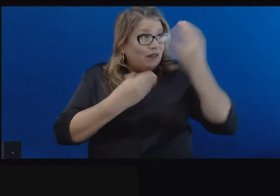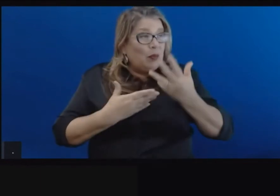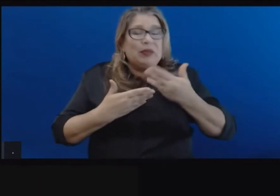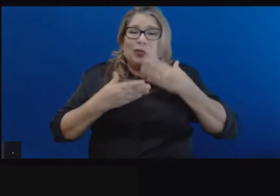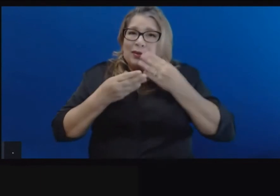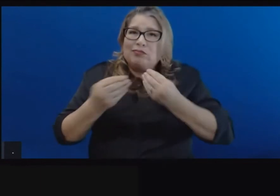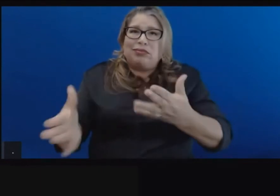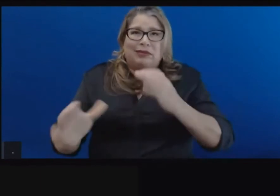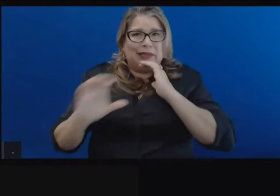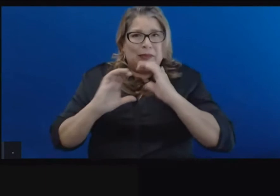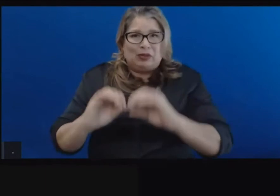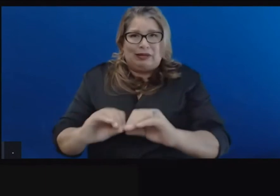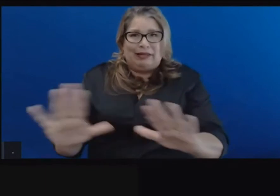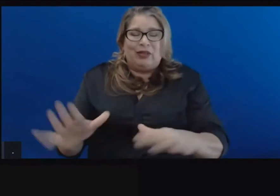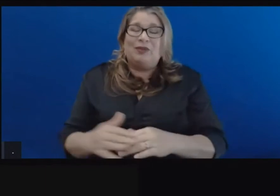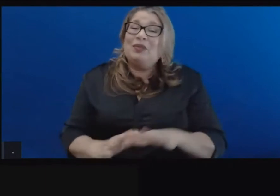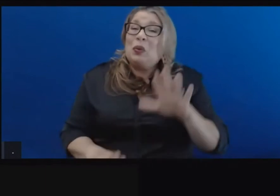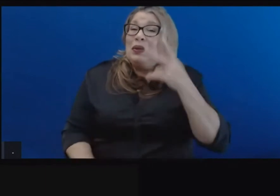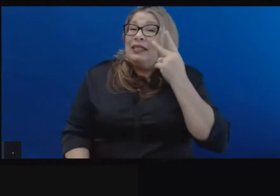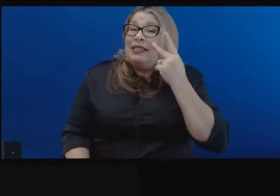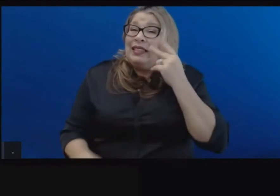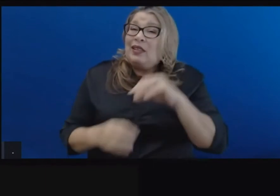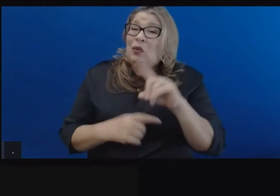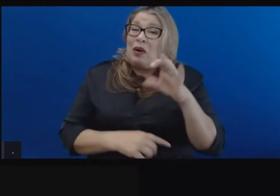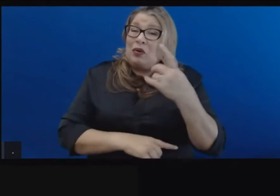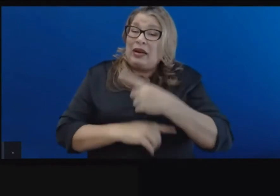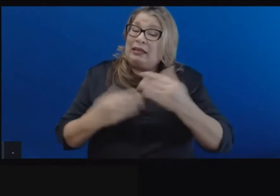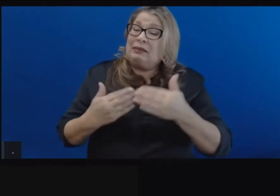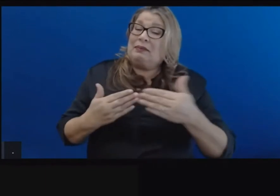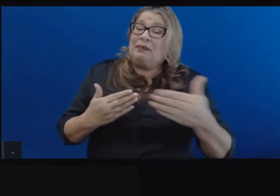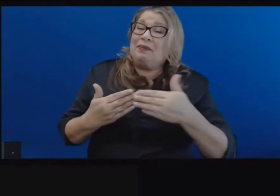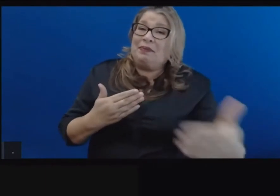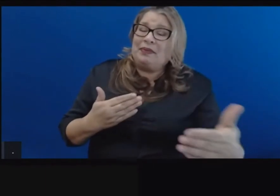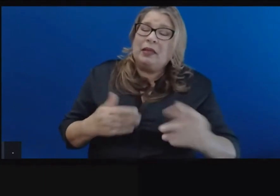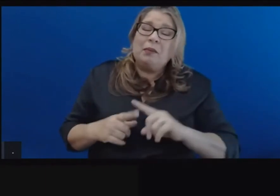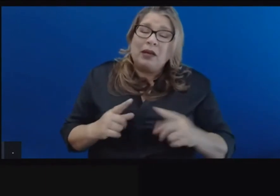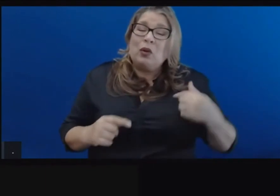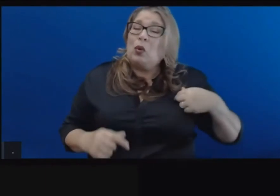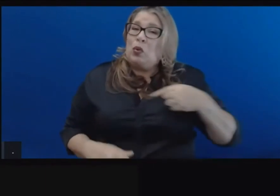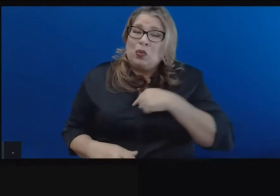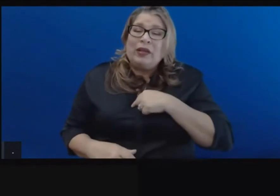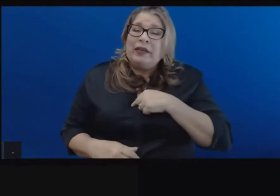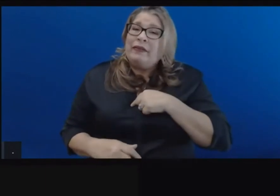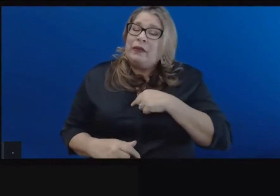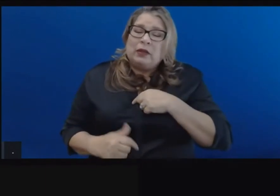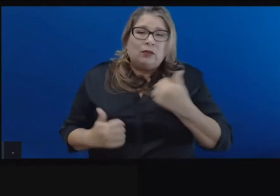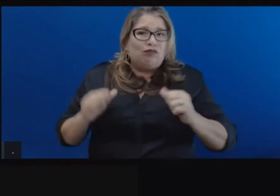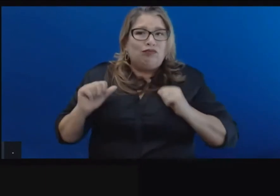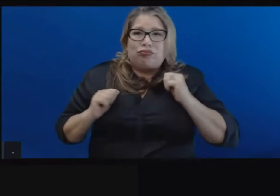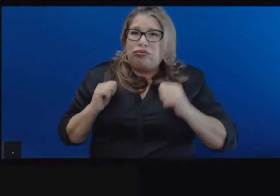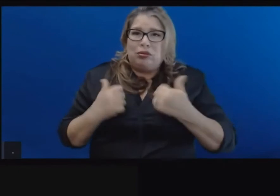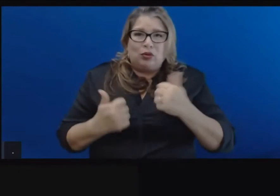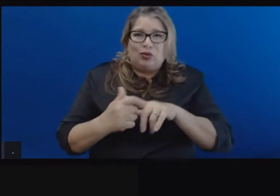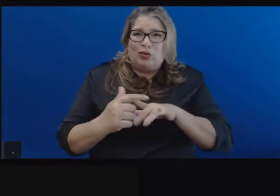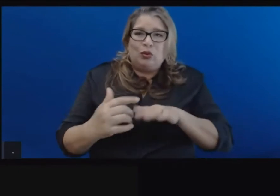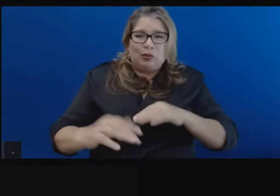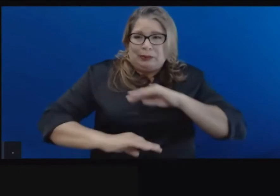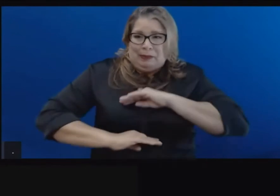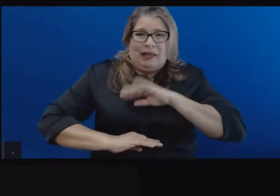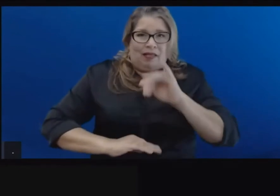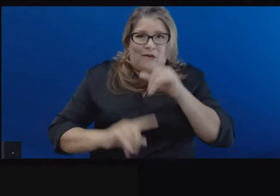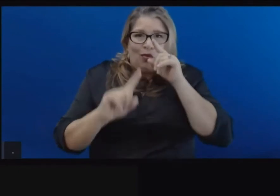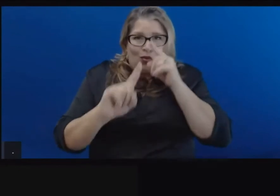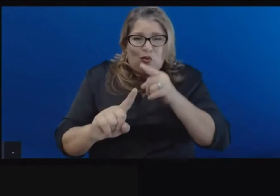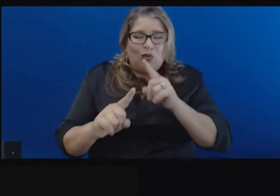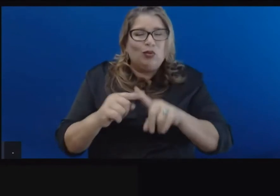happens at 100 days in, but we are working hard to meet that goal and hopefully support our communities with